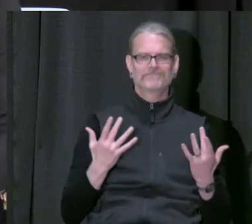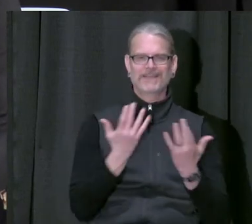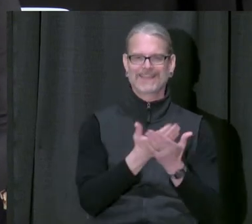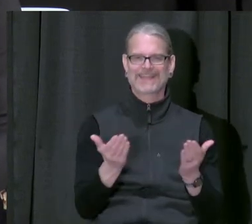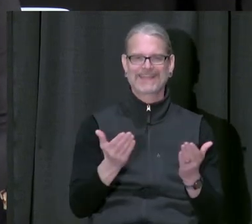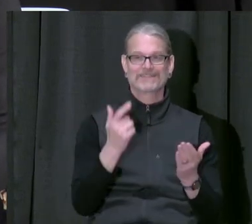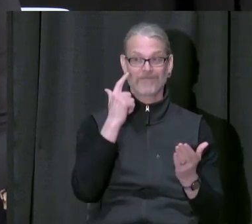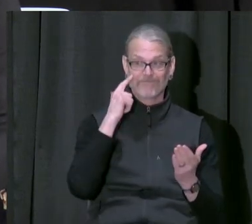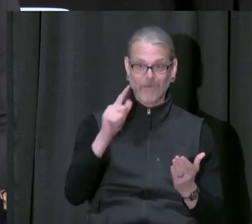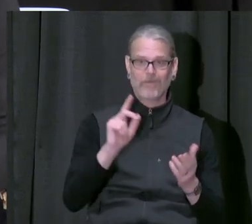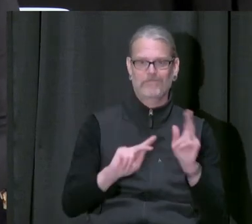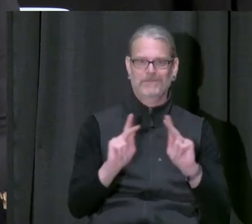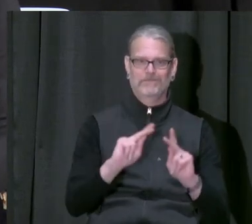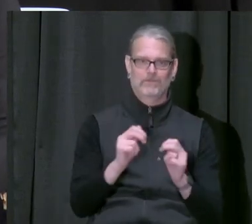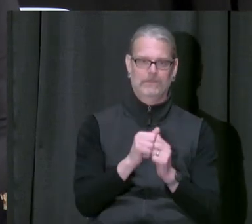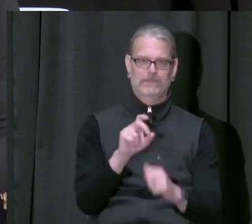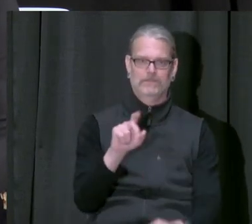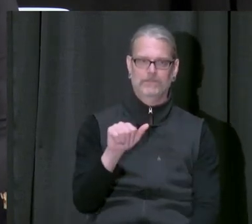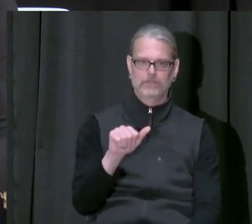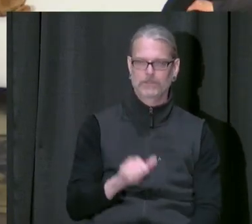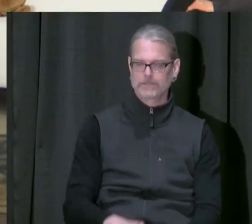for customers with disabilities.